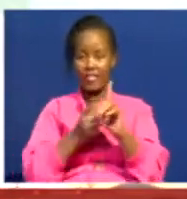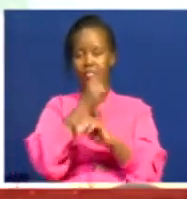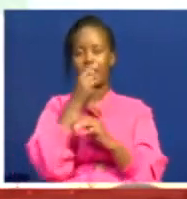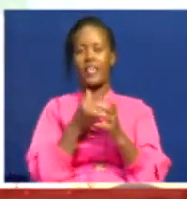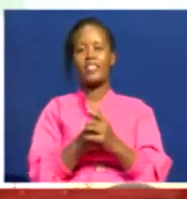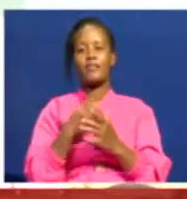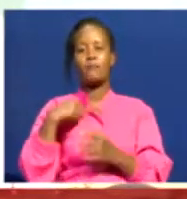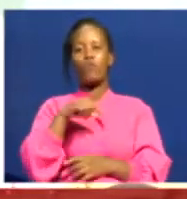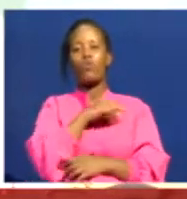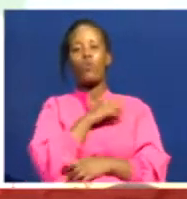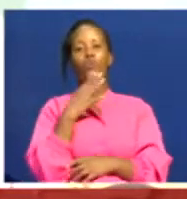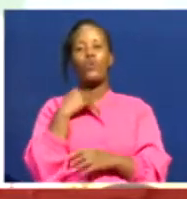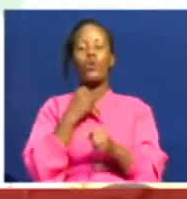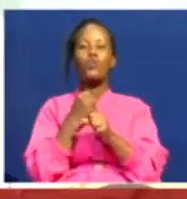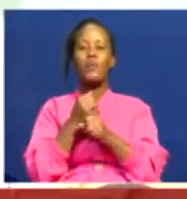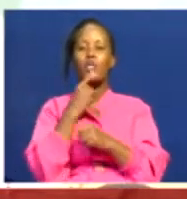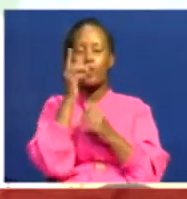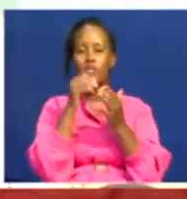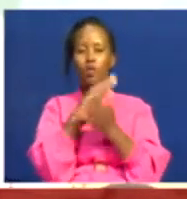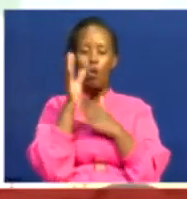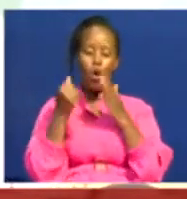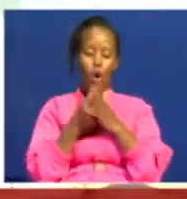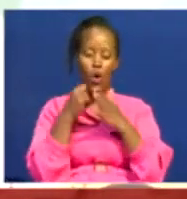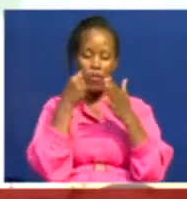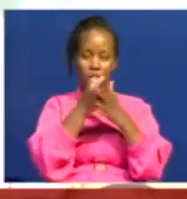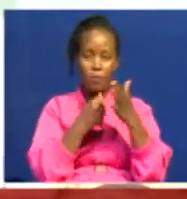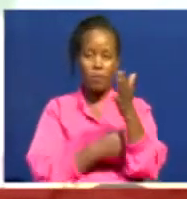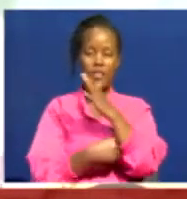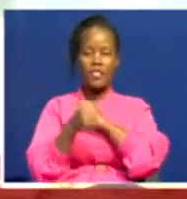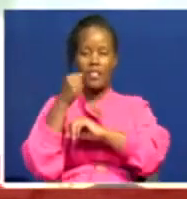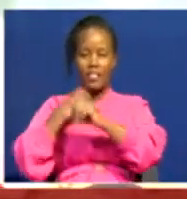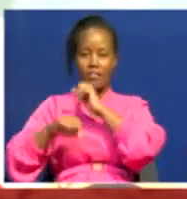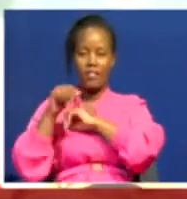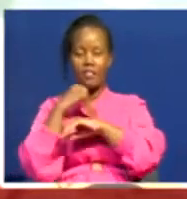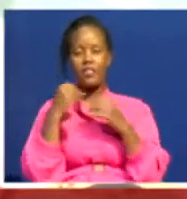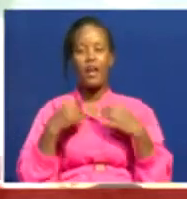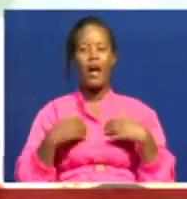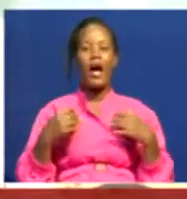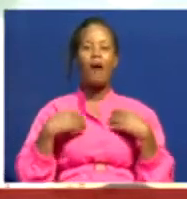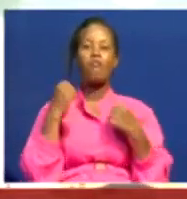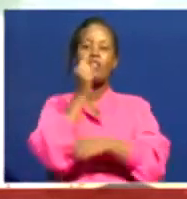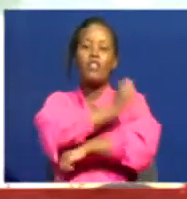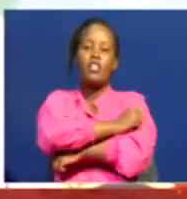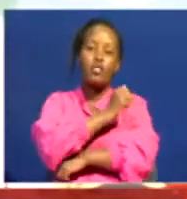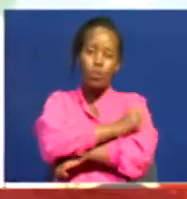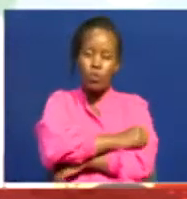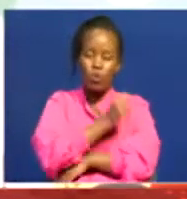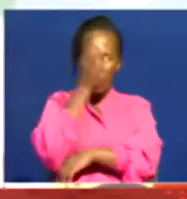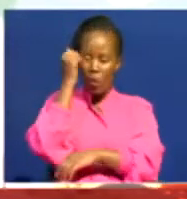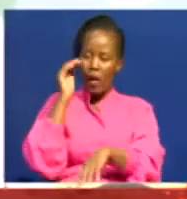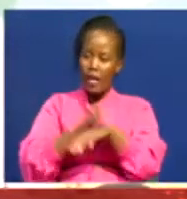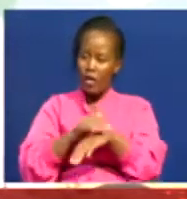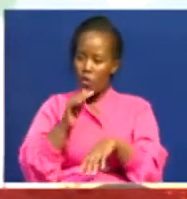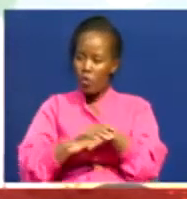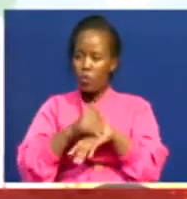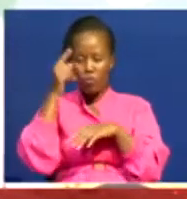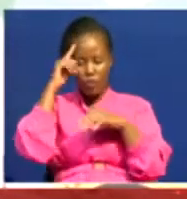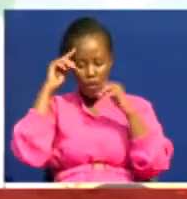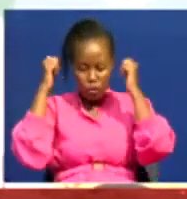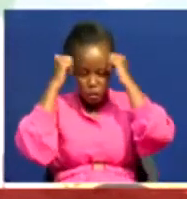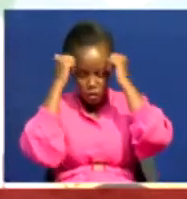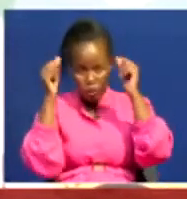the sports activities that was there in our time to the schools, so that it is put in the co-curriculum of the education